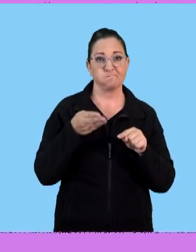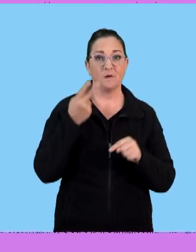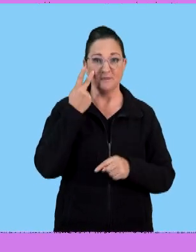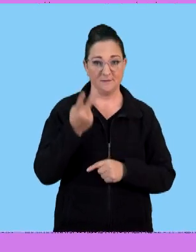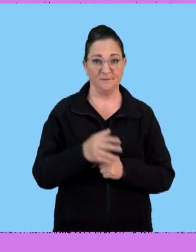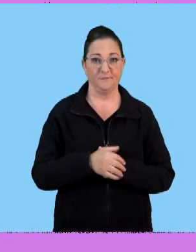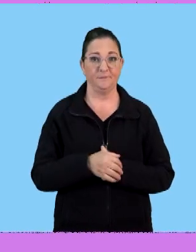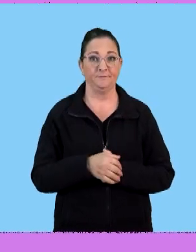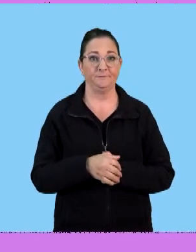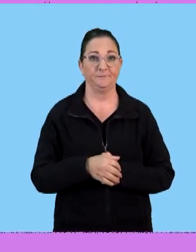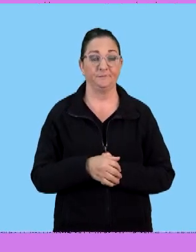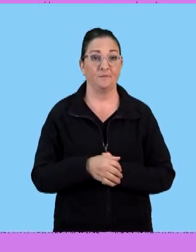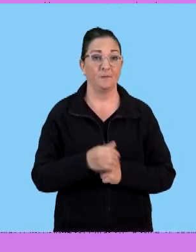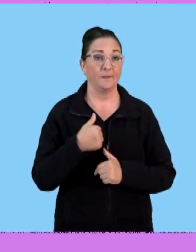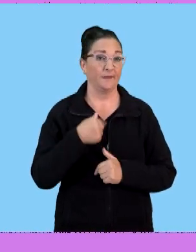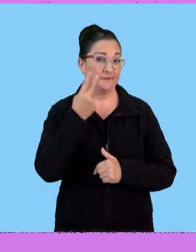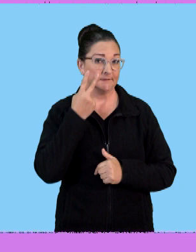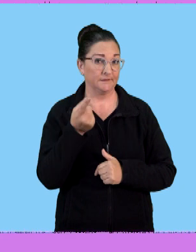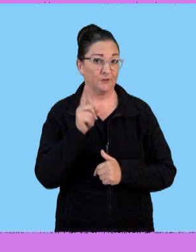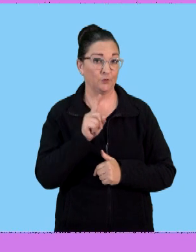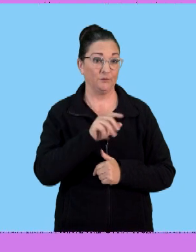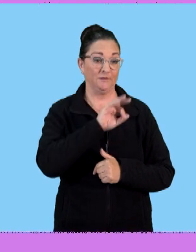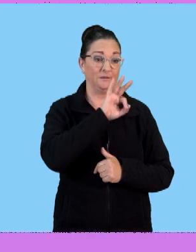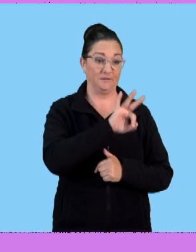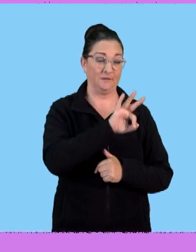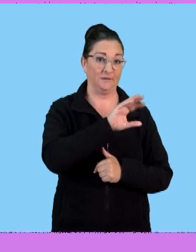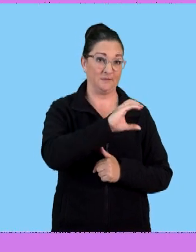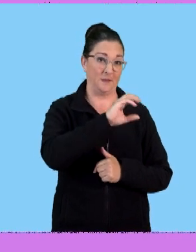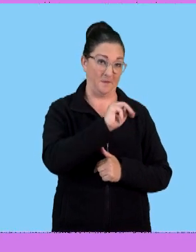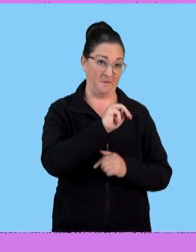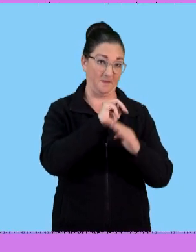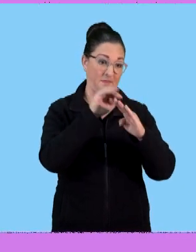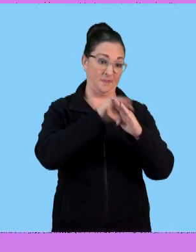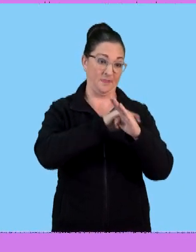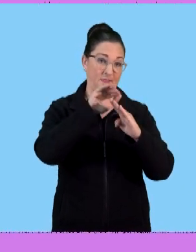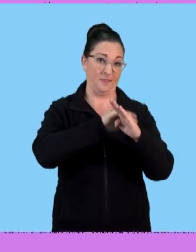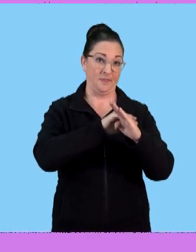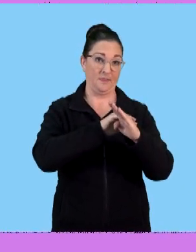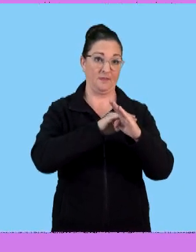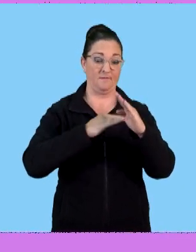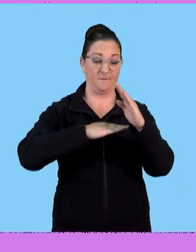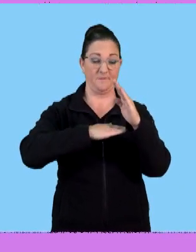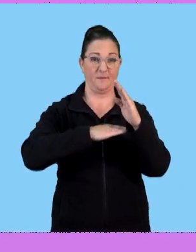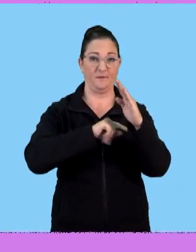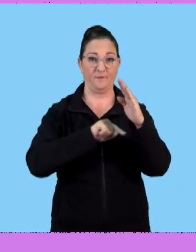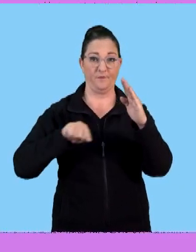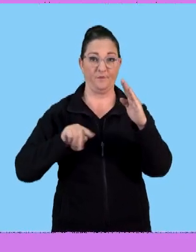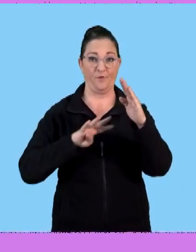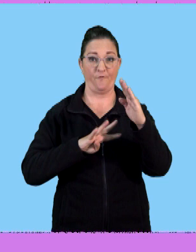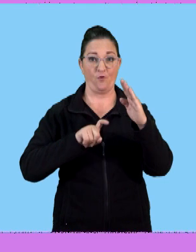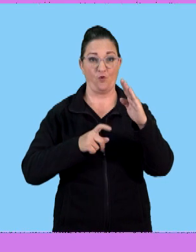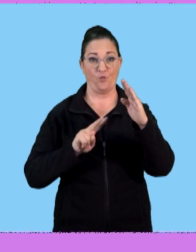my triangle, right? And what I see is this is 3 centimeters. This is